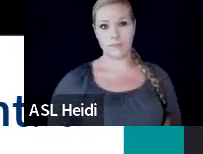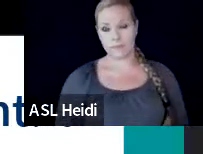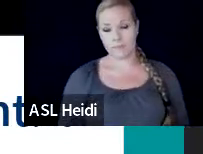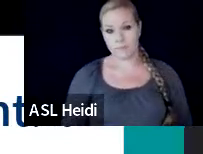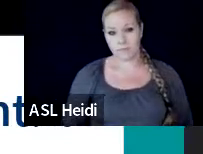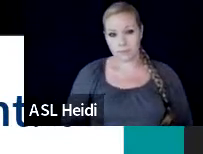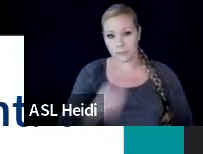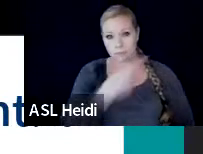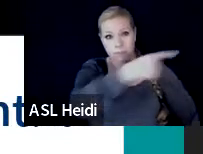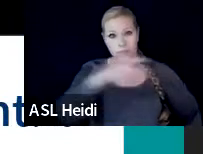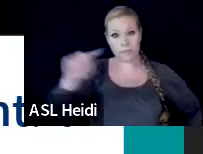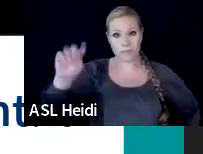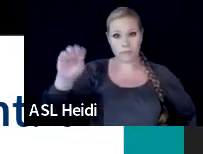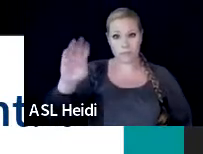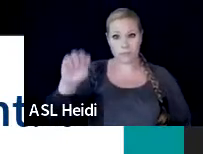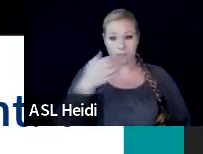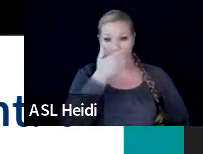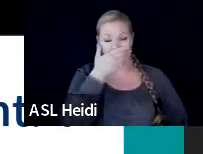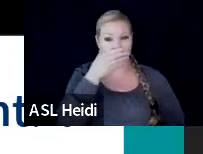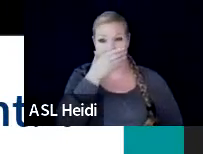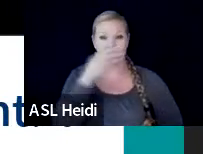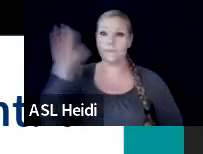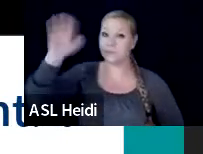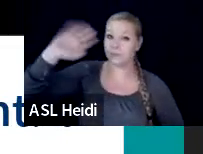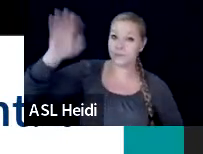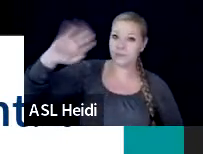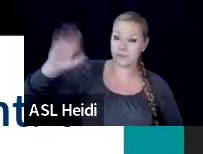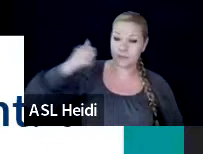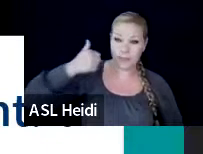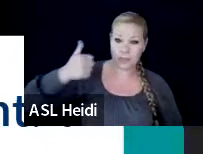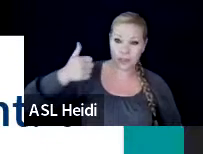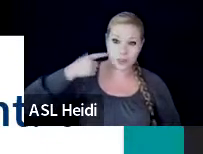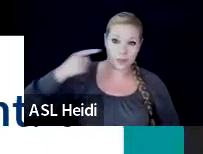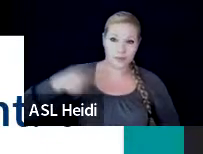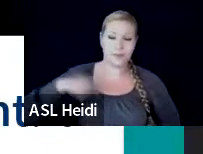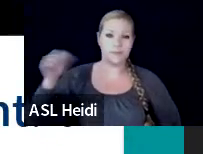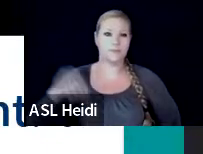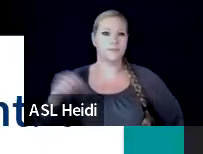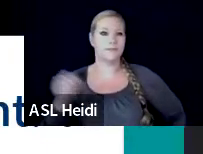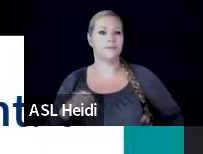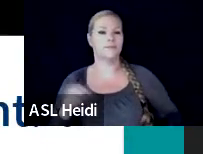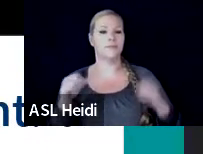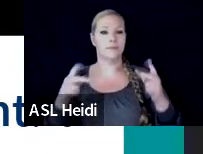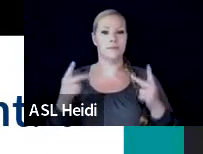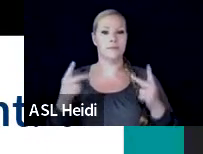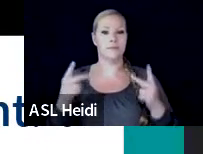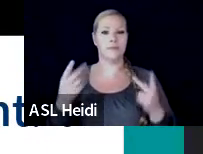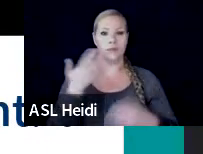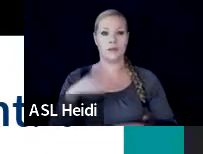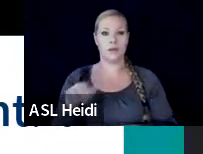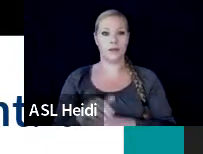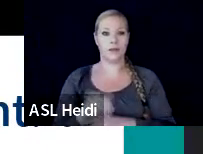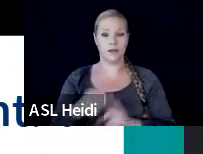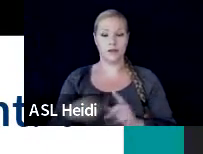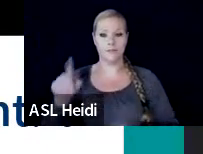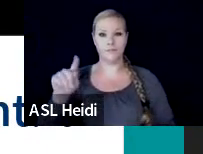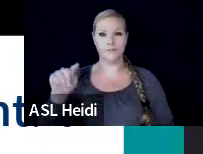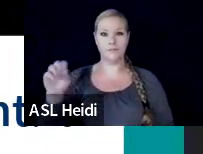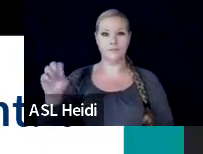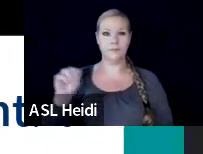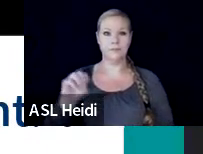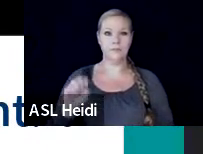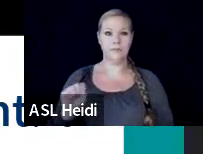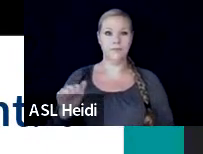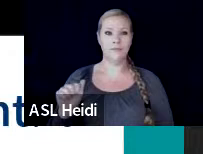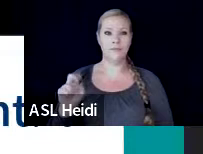You there, Tom? Can you hear me? Okay, there you are. All right. Good evening, everybody. My name is Tom Sandovar, and I'm